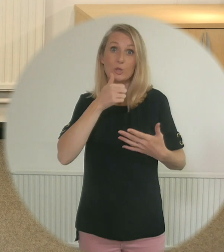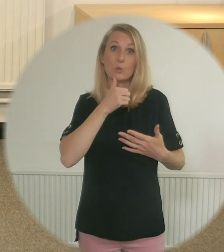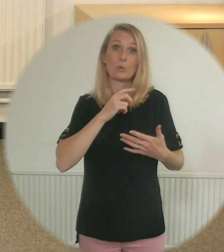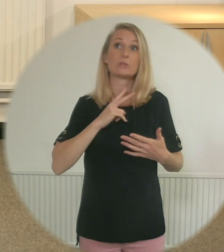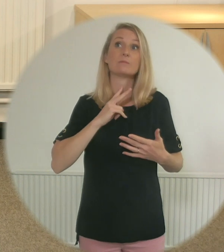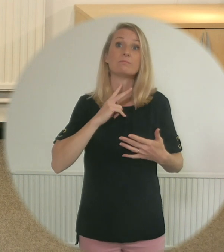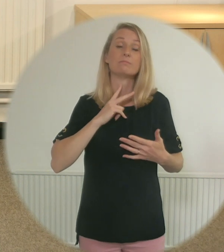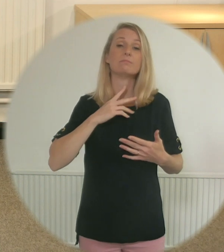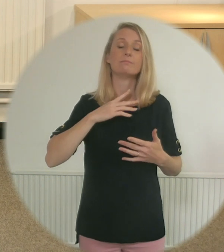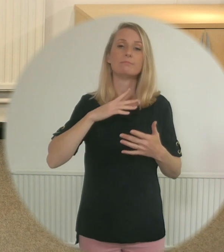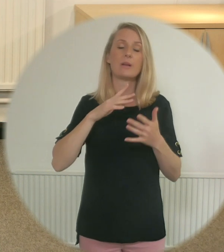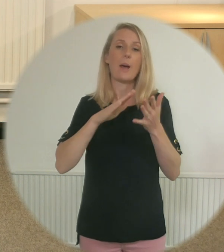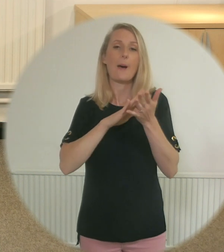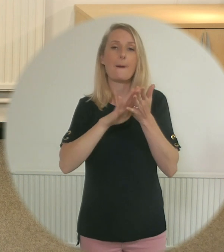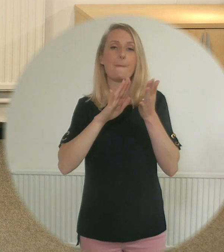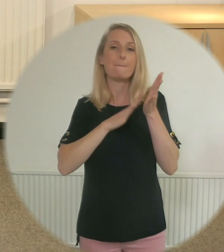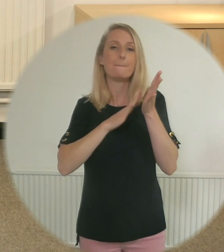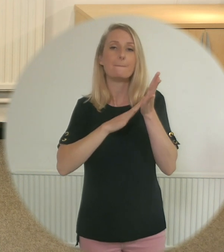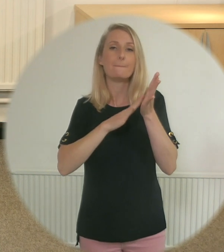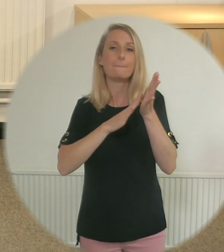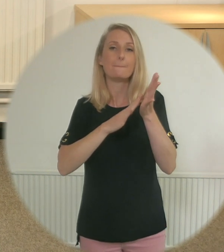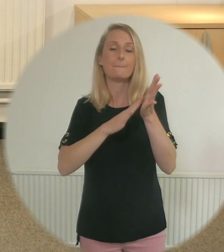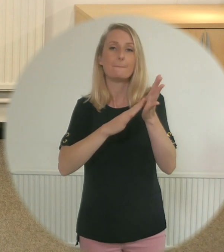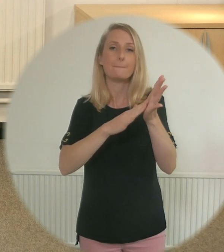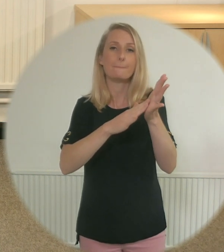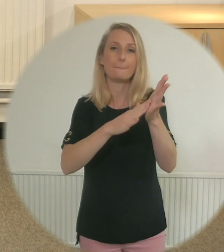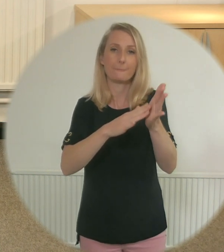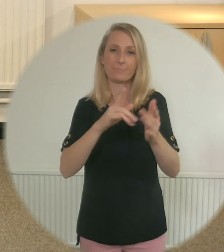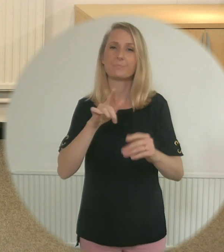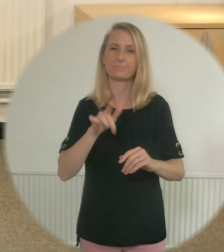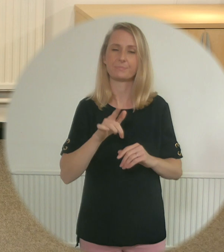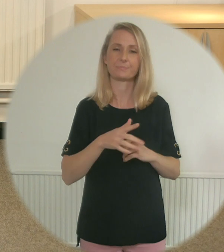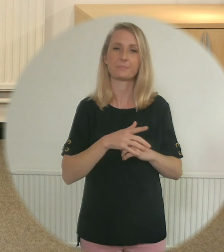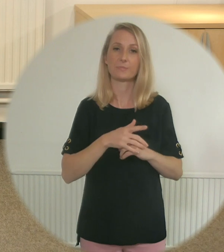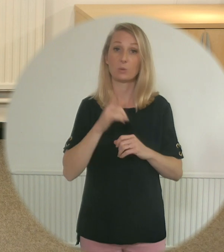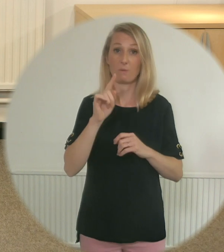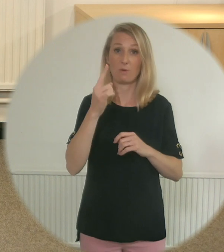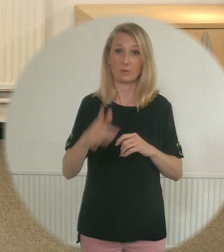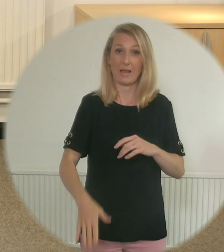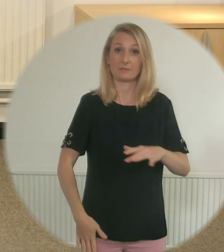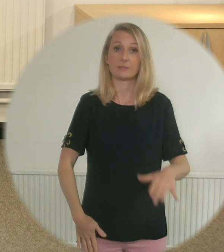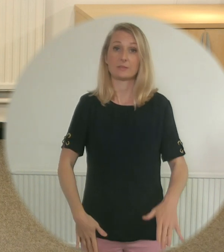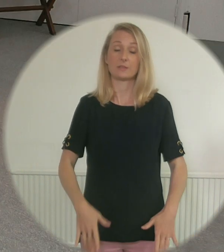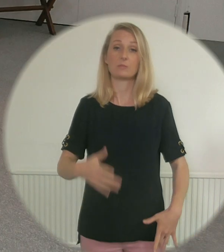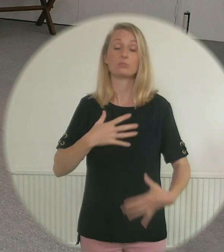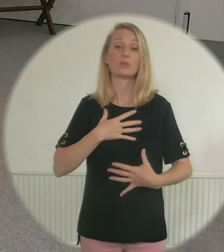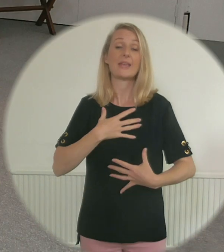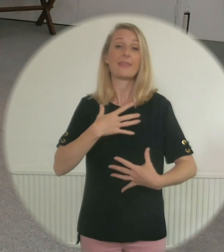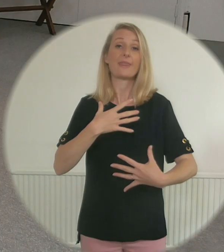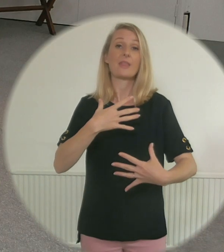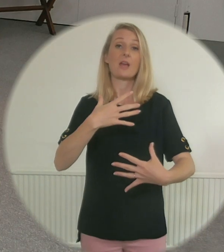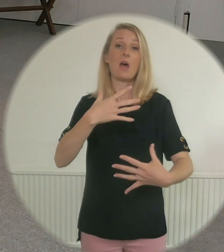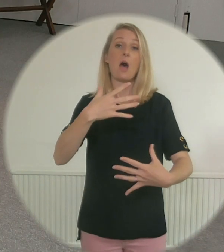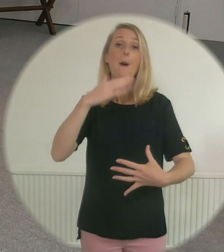start by doing it with our hands on our lap. So what we're going to do is we're going to breathe in, and then we're going to